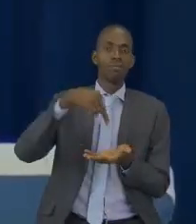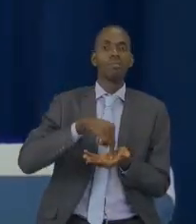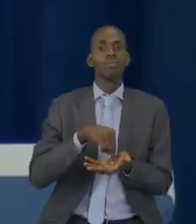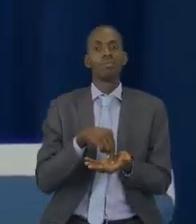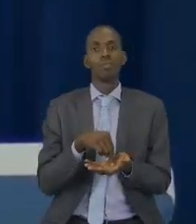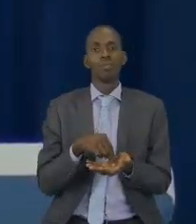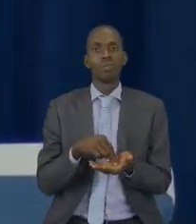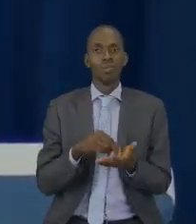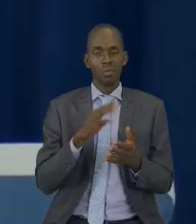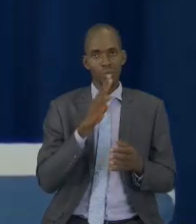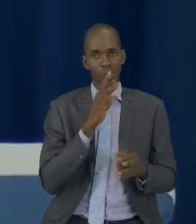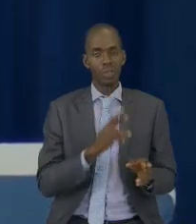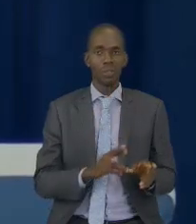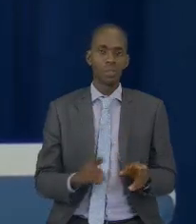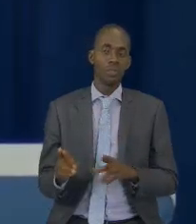Get ready.